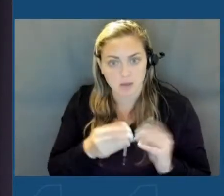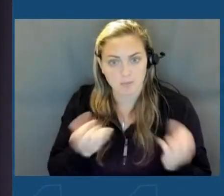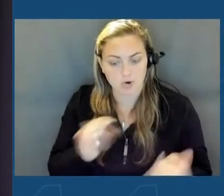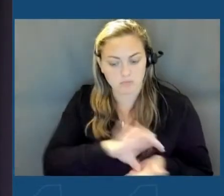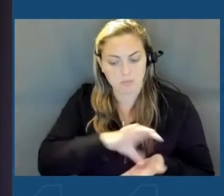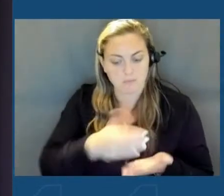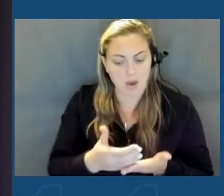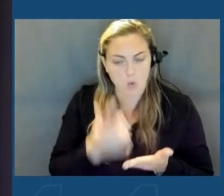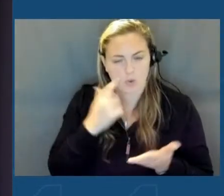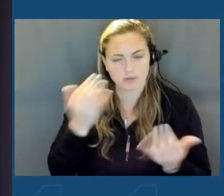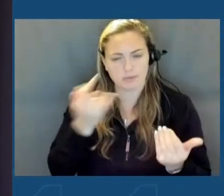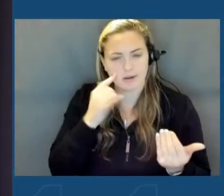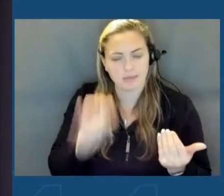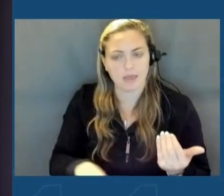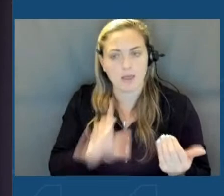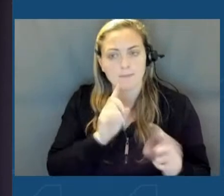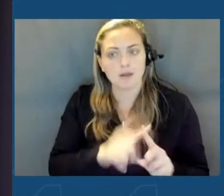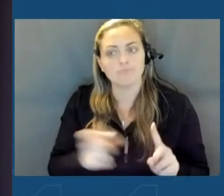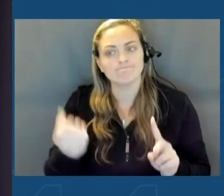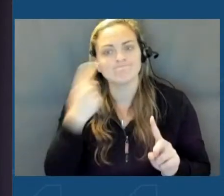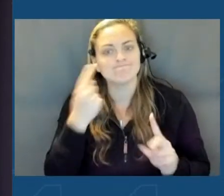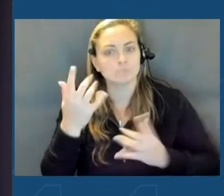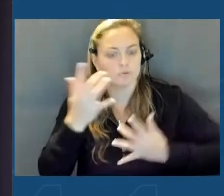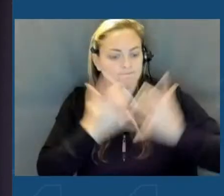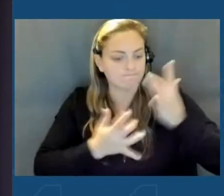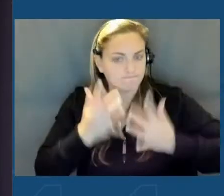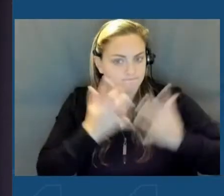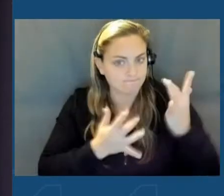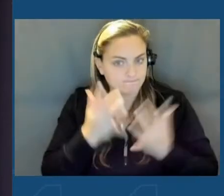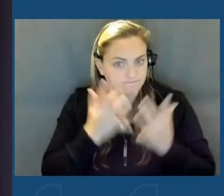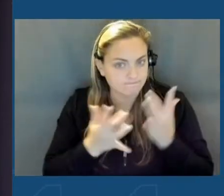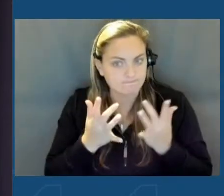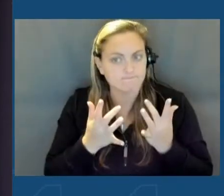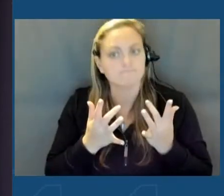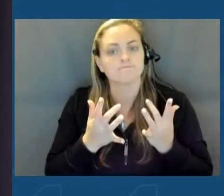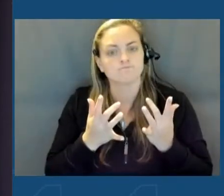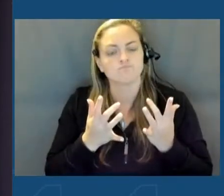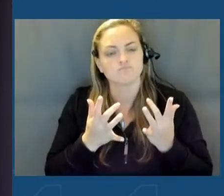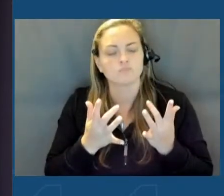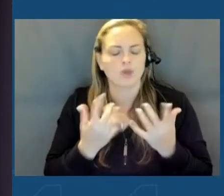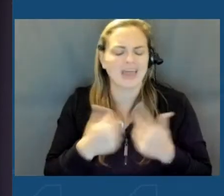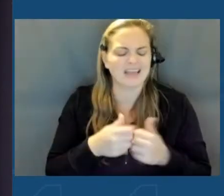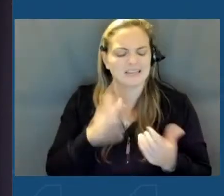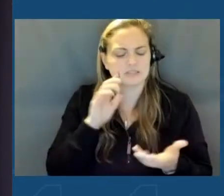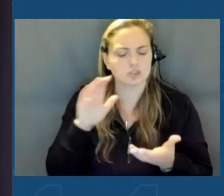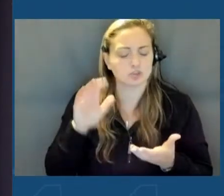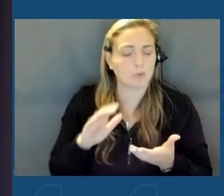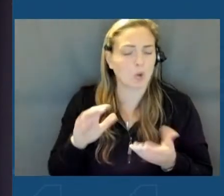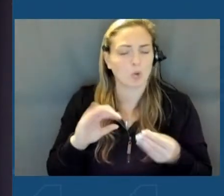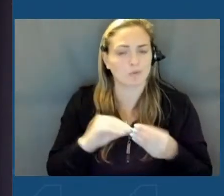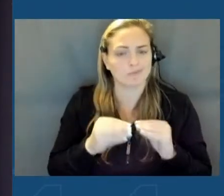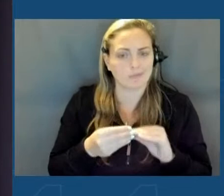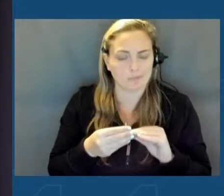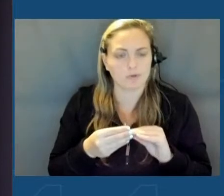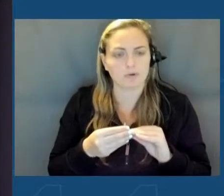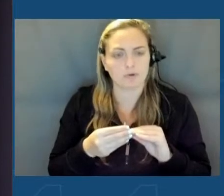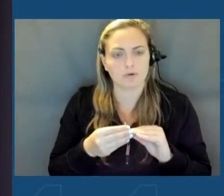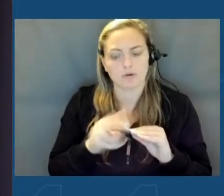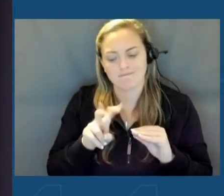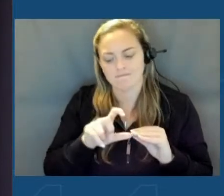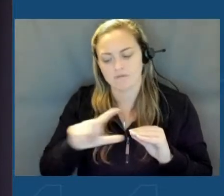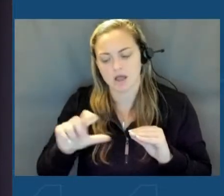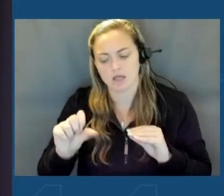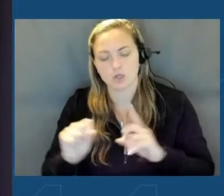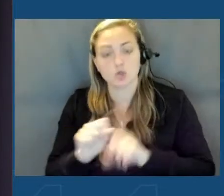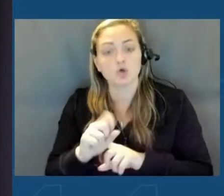doses, although because of dose sparing, this is now reflected in a smaller number of vials. So